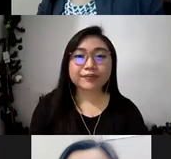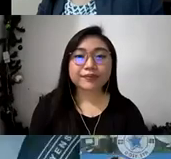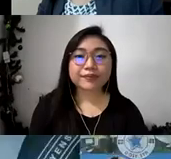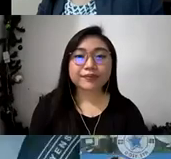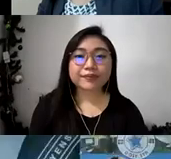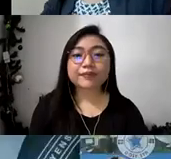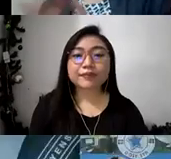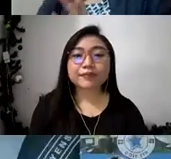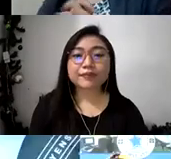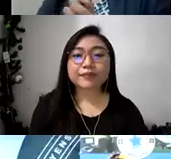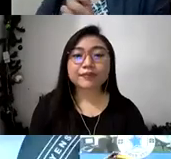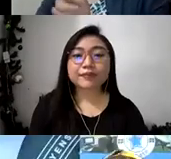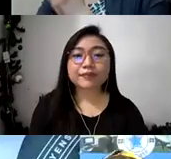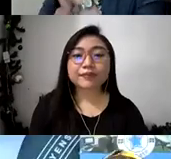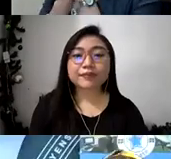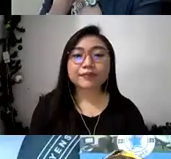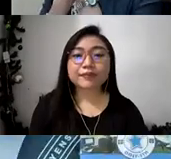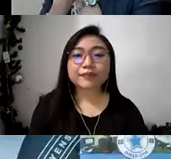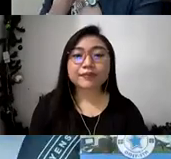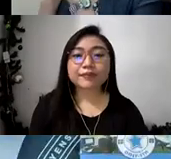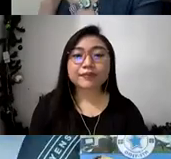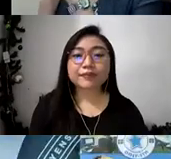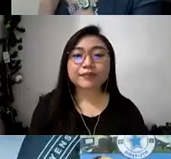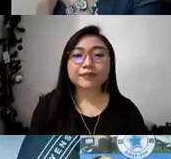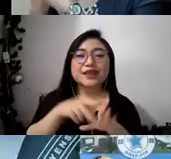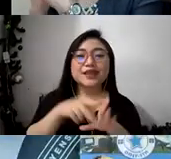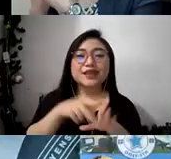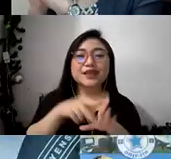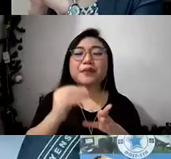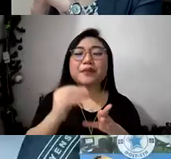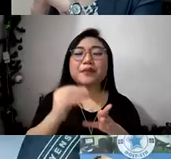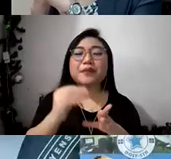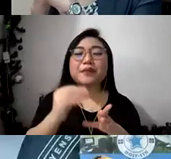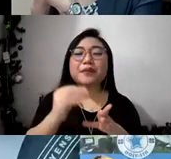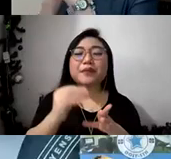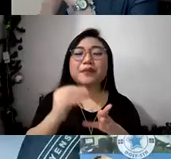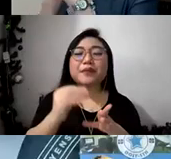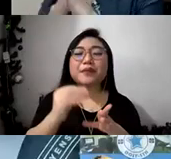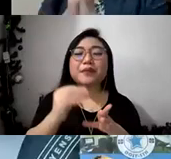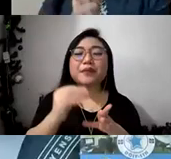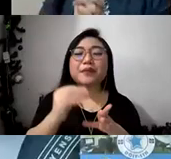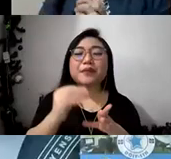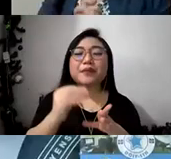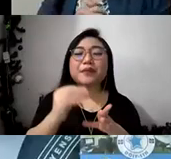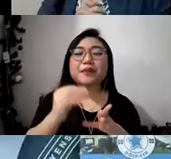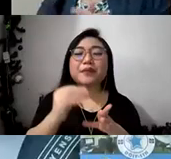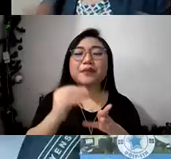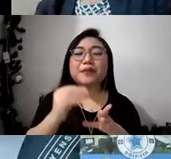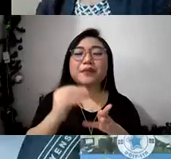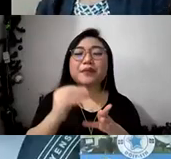Yeah. So thank you for participating and for listening. So do you have any questions?